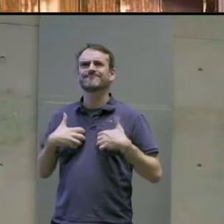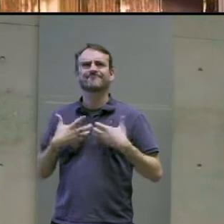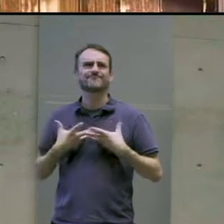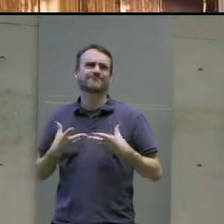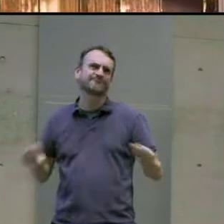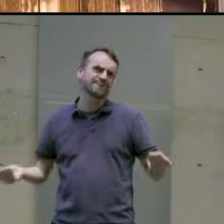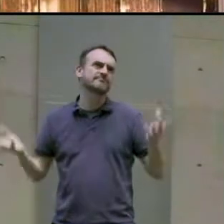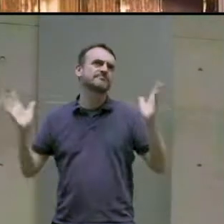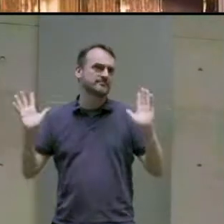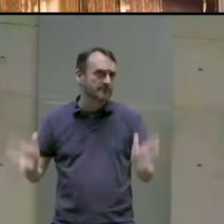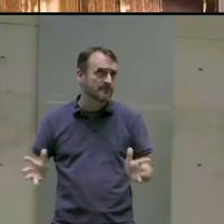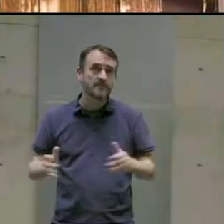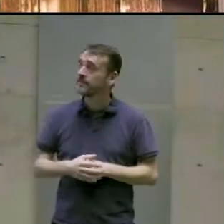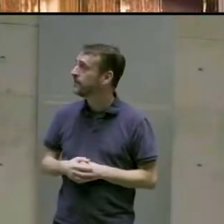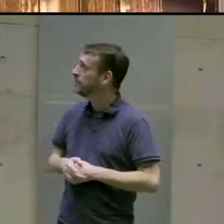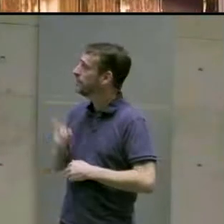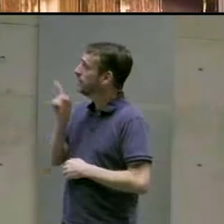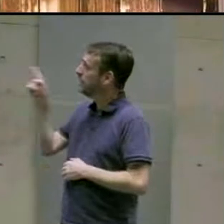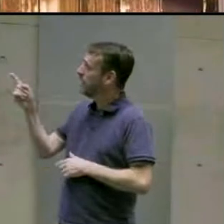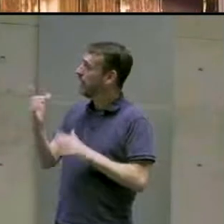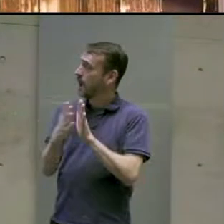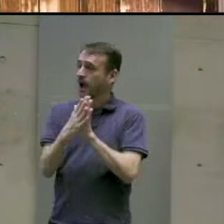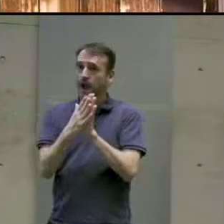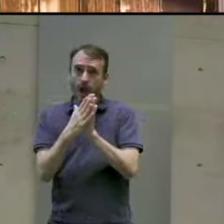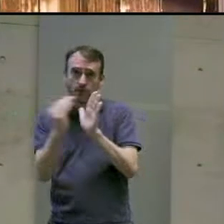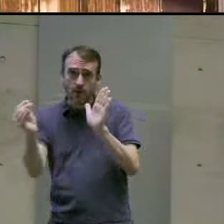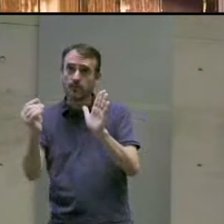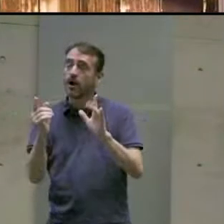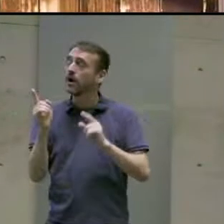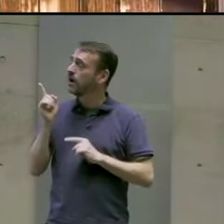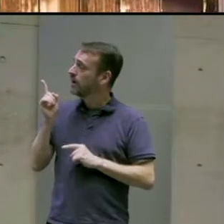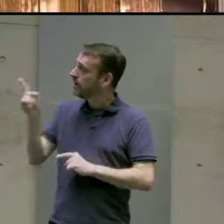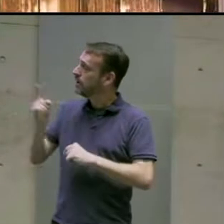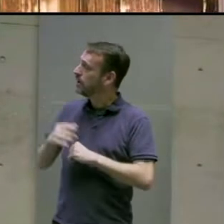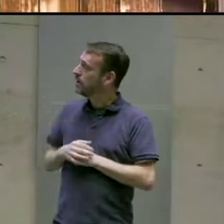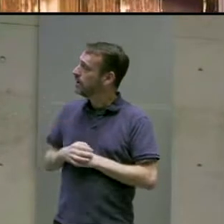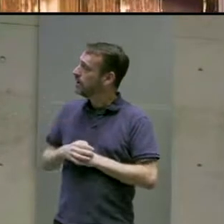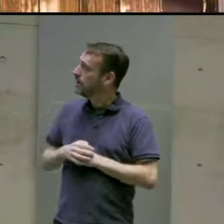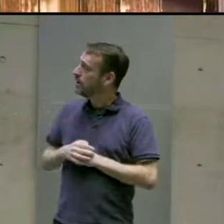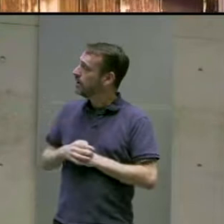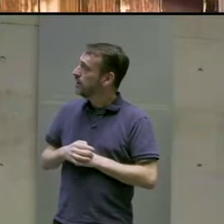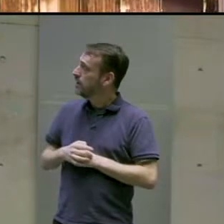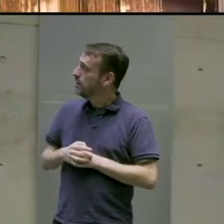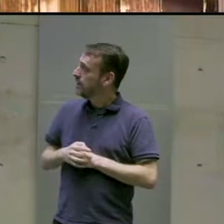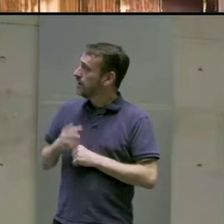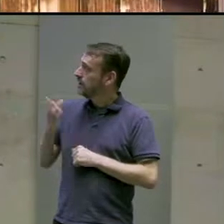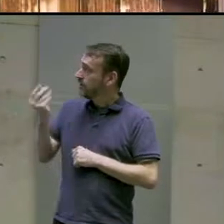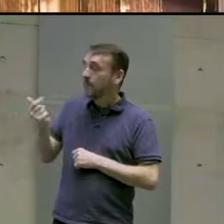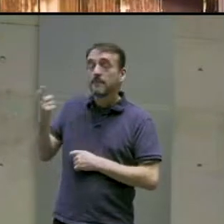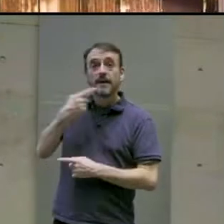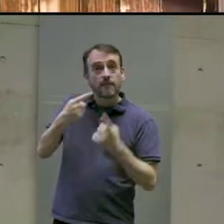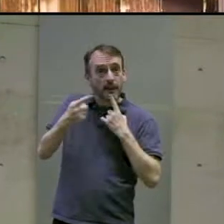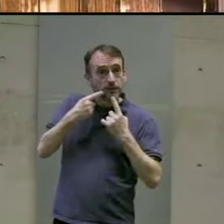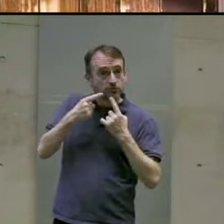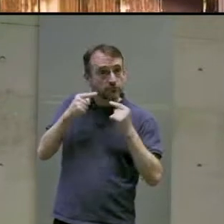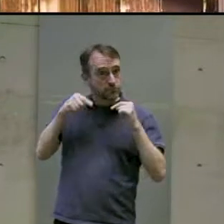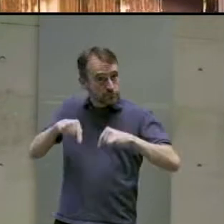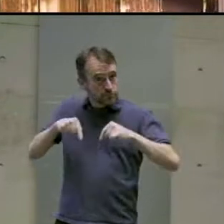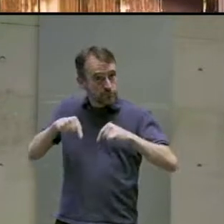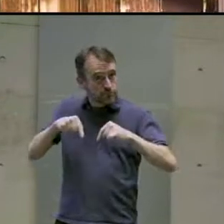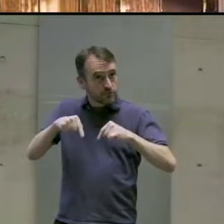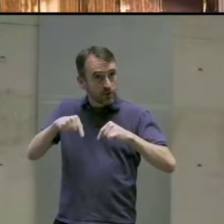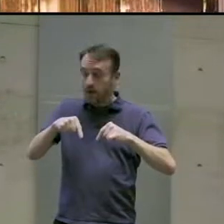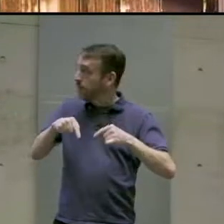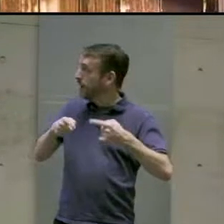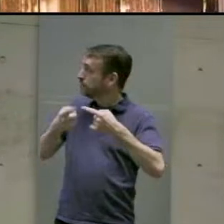So here's an example from an Otome game where you have no information about what's going to happen when you do any of